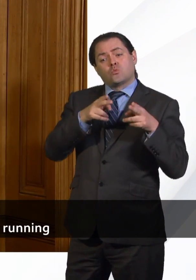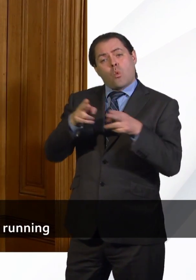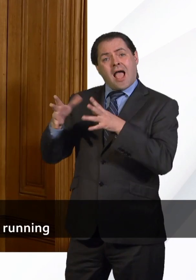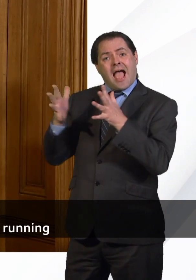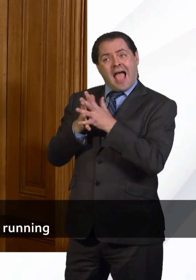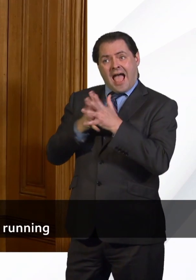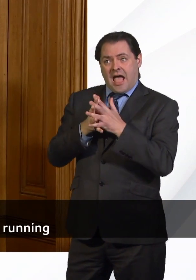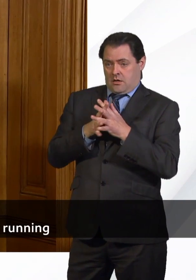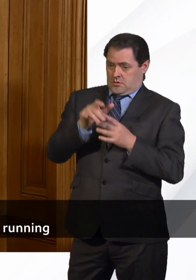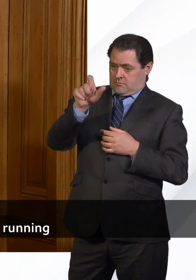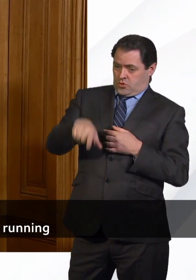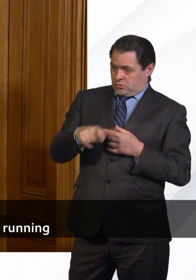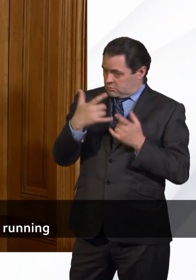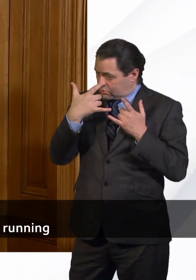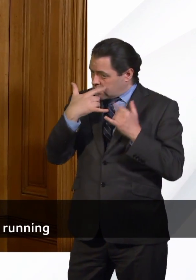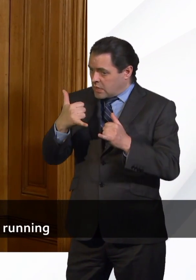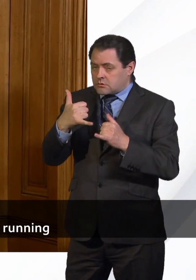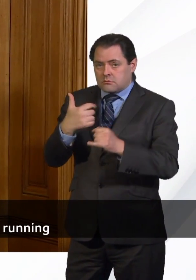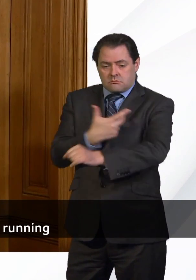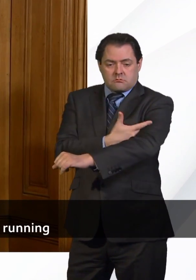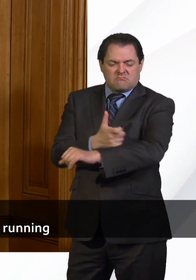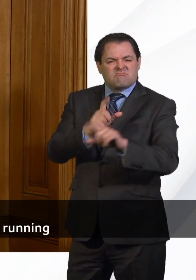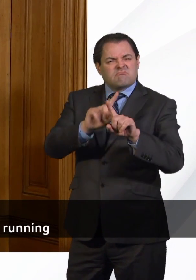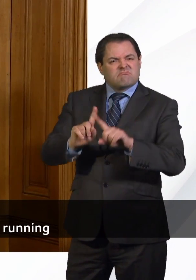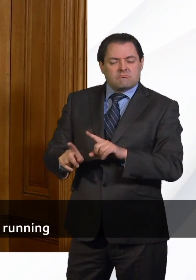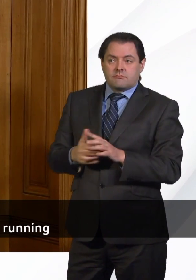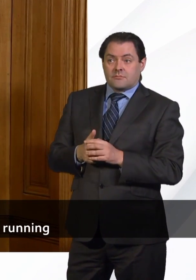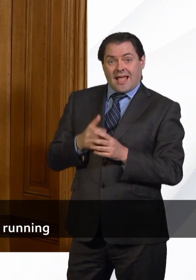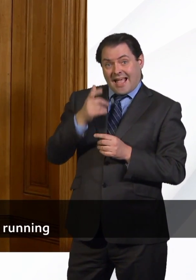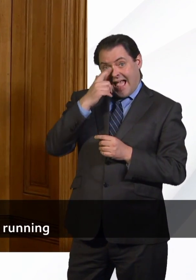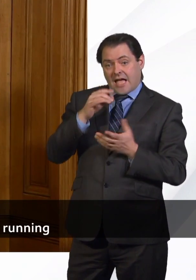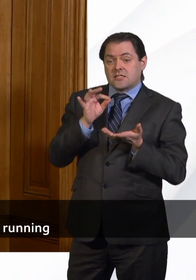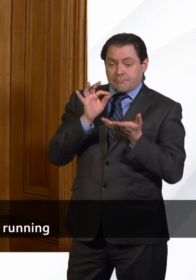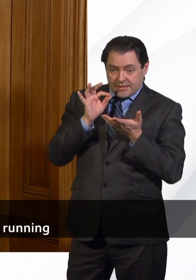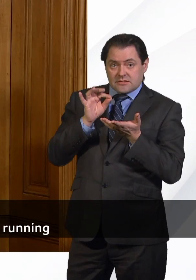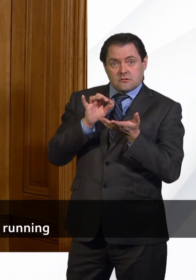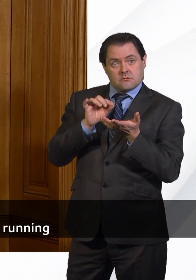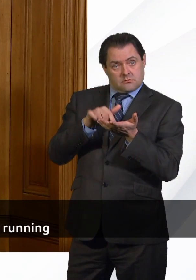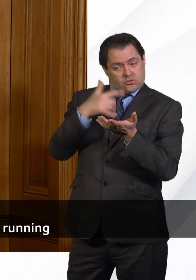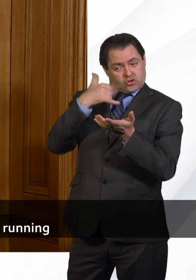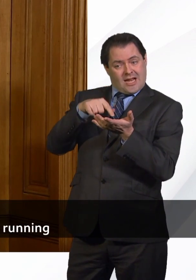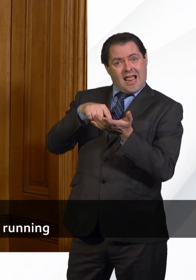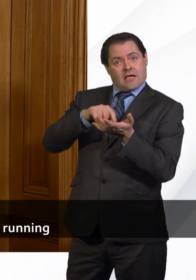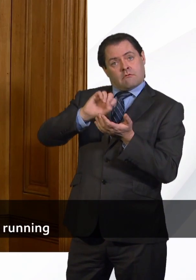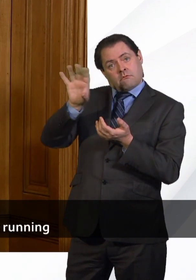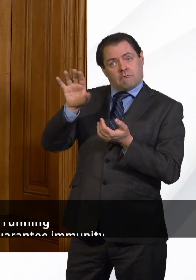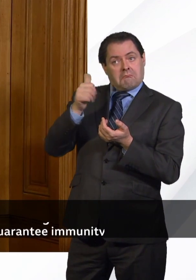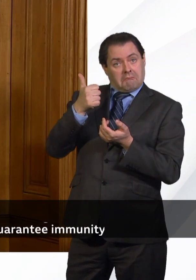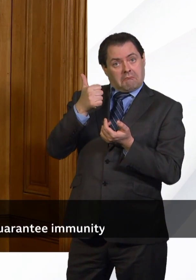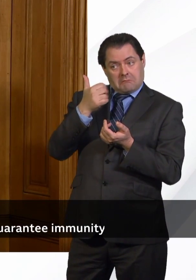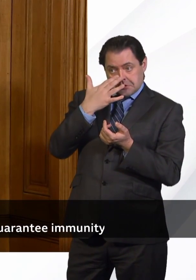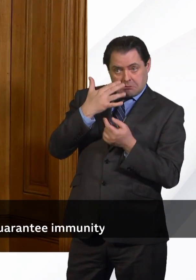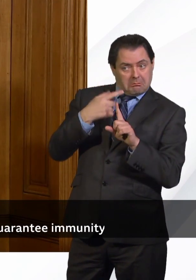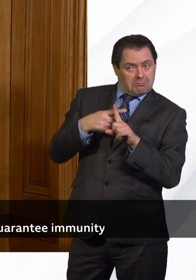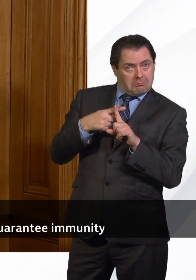to the person, the patient, and there are a number of options there, including a saliva test. And all of these options are looking quite promising and